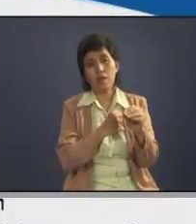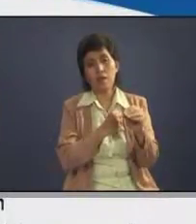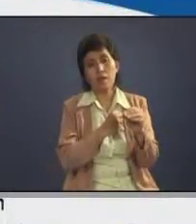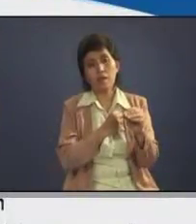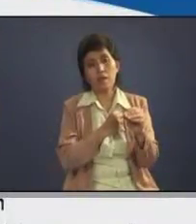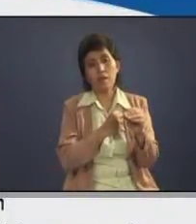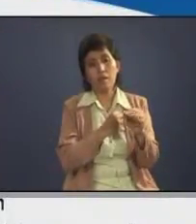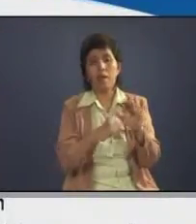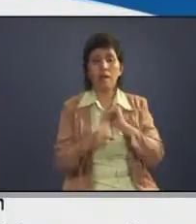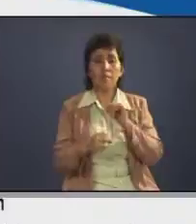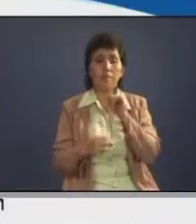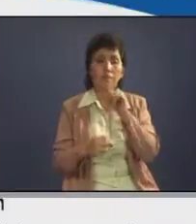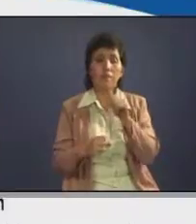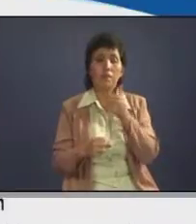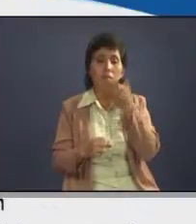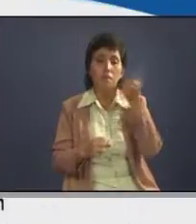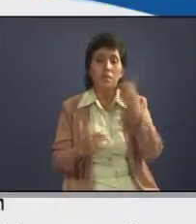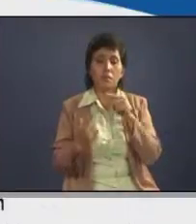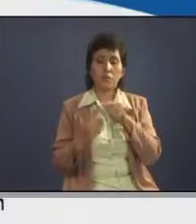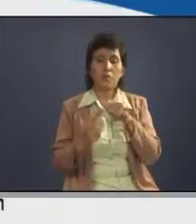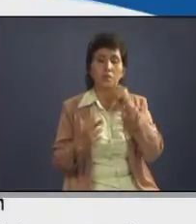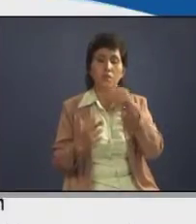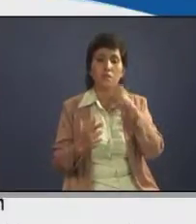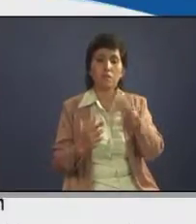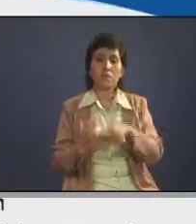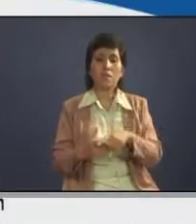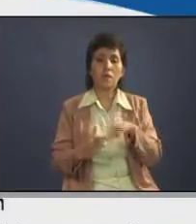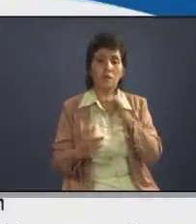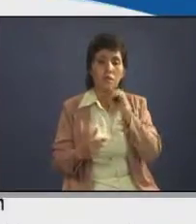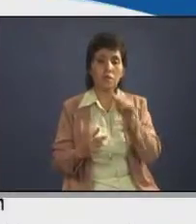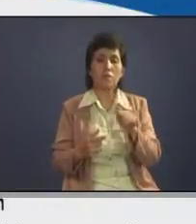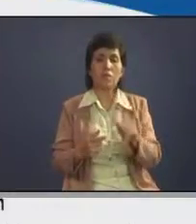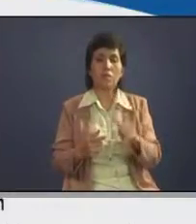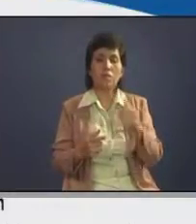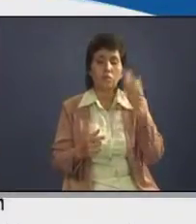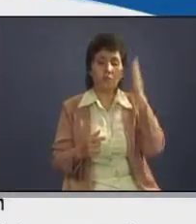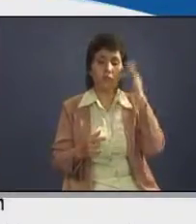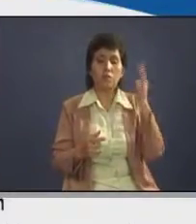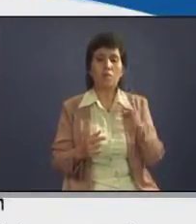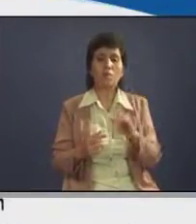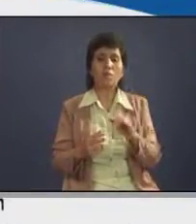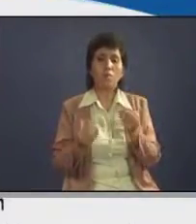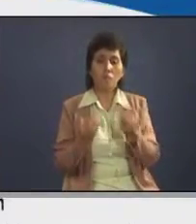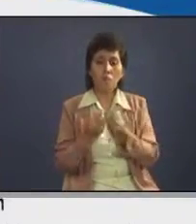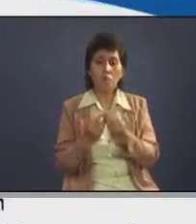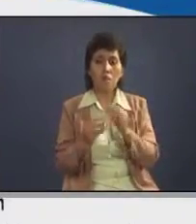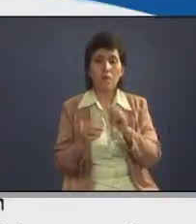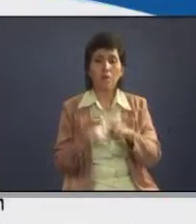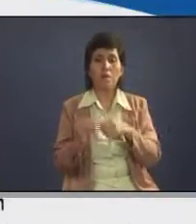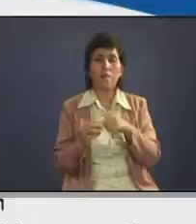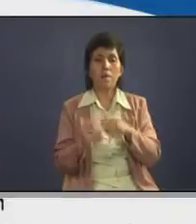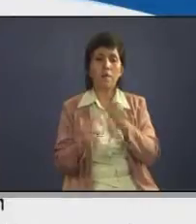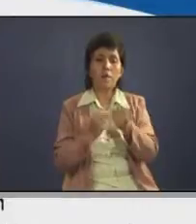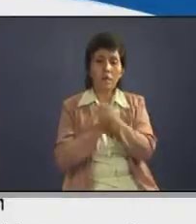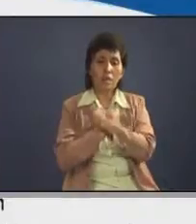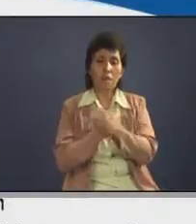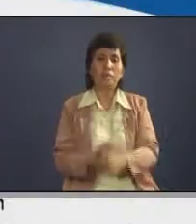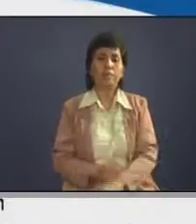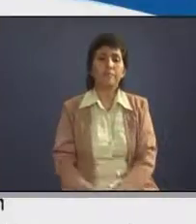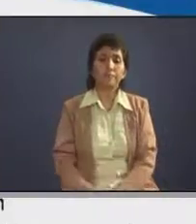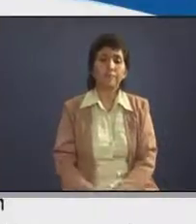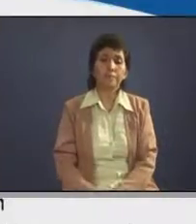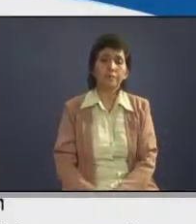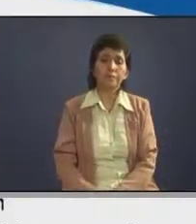I'm not the best to say that. Okay, I'm not old enough to know what is that godly, unselfish love.